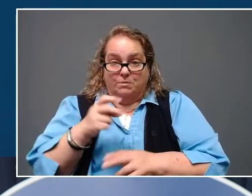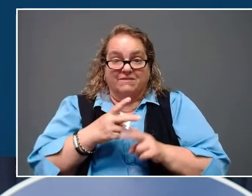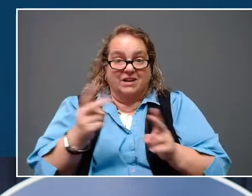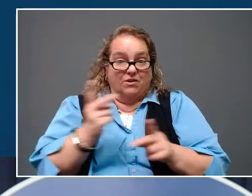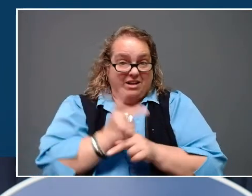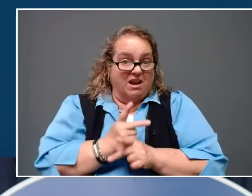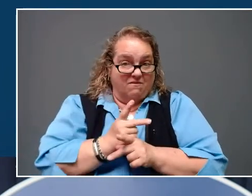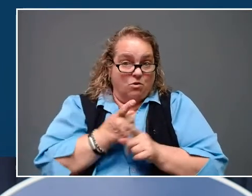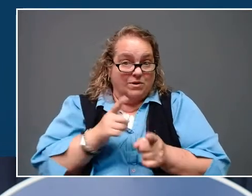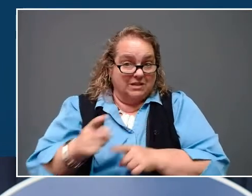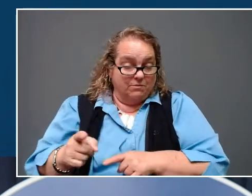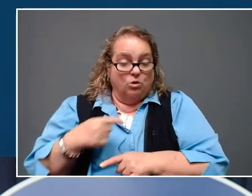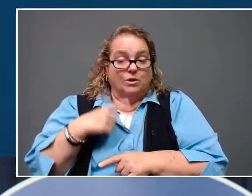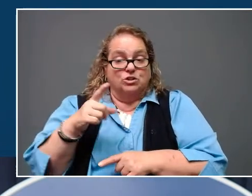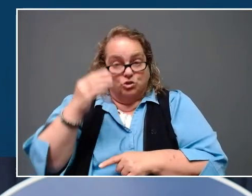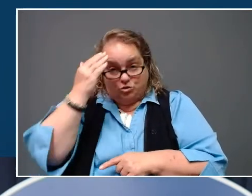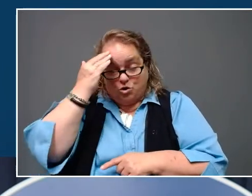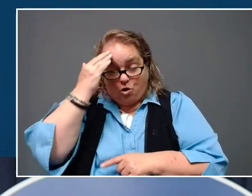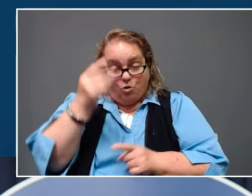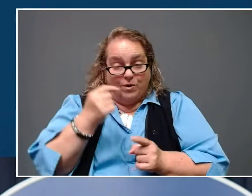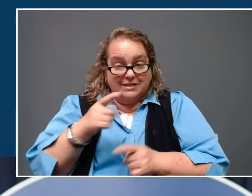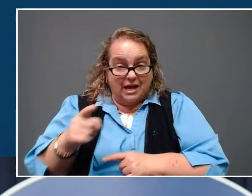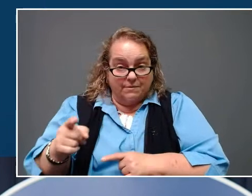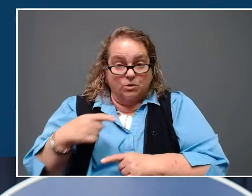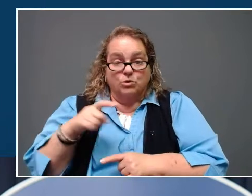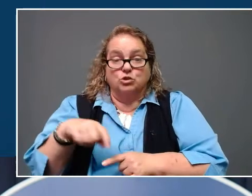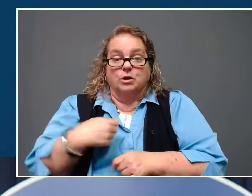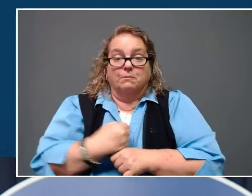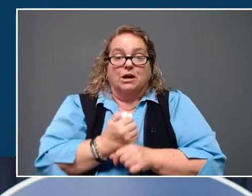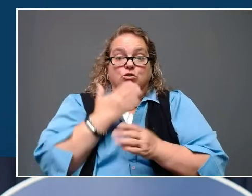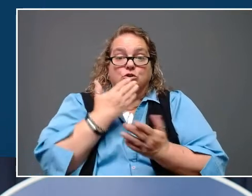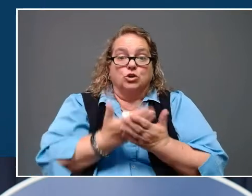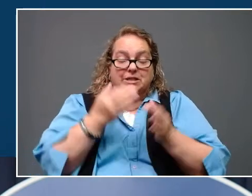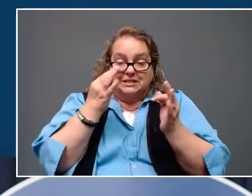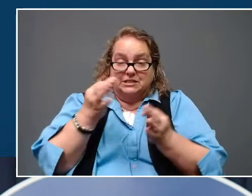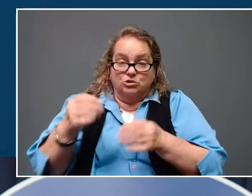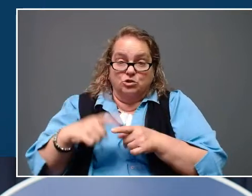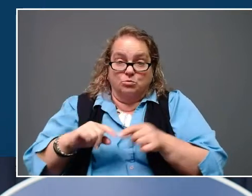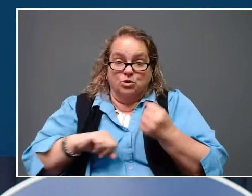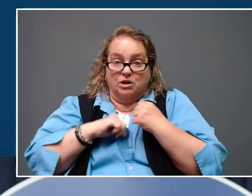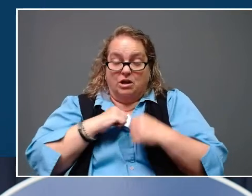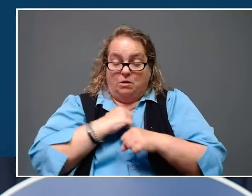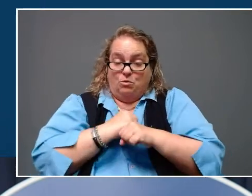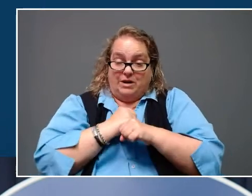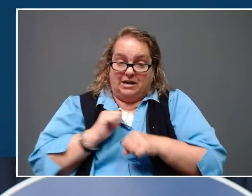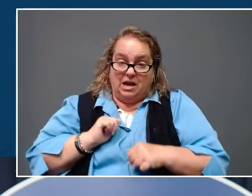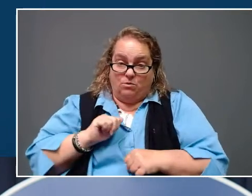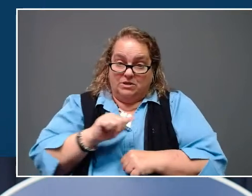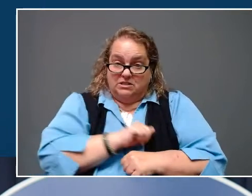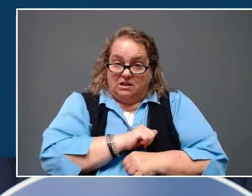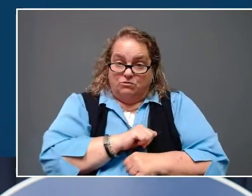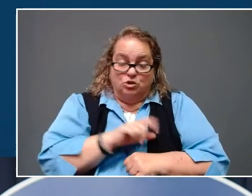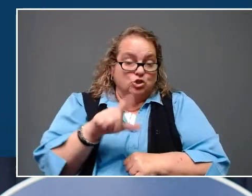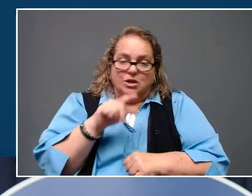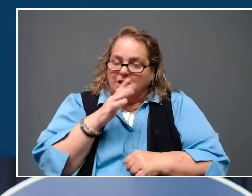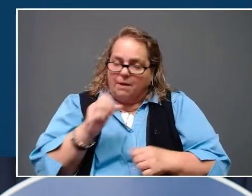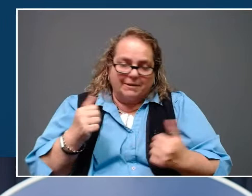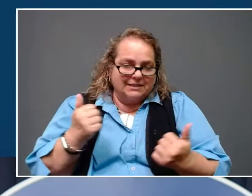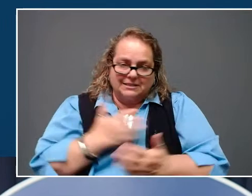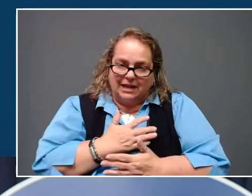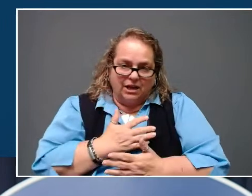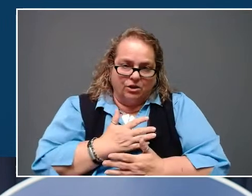We should be cognizant. We should make good decisions to protect ourselves. We should not be scared